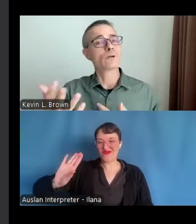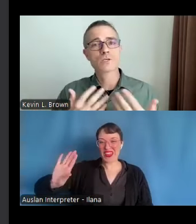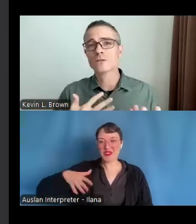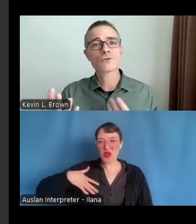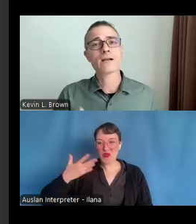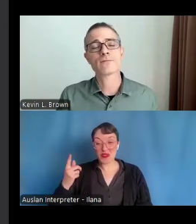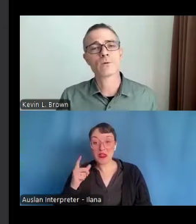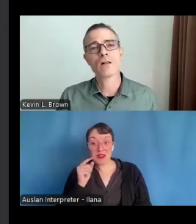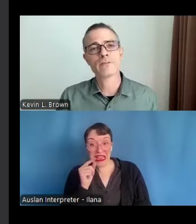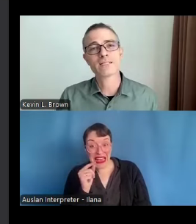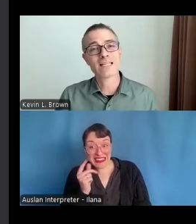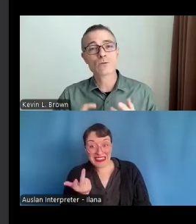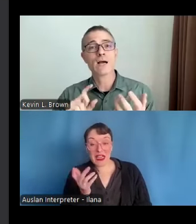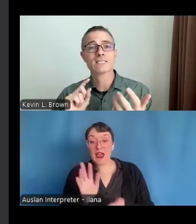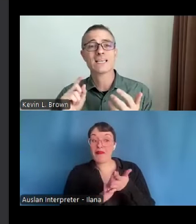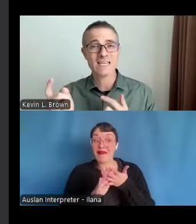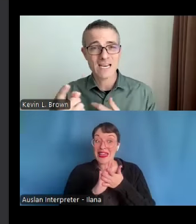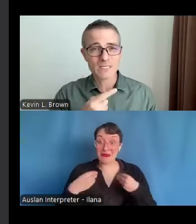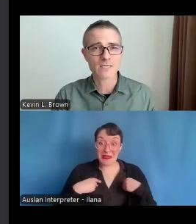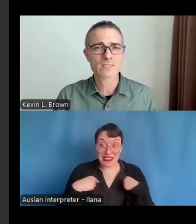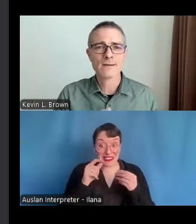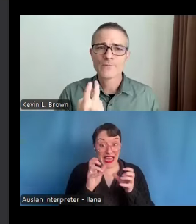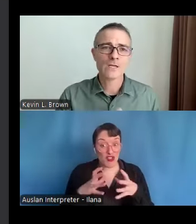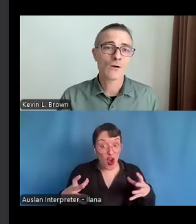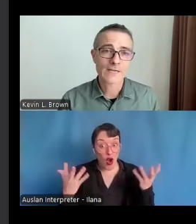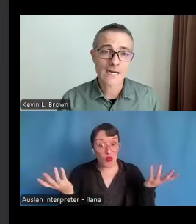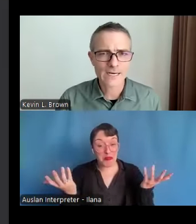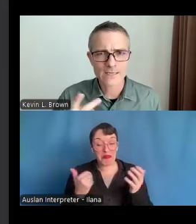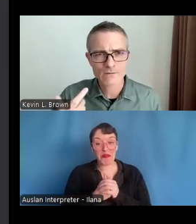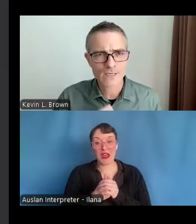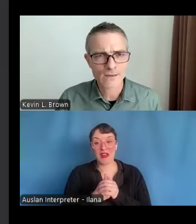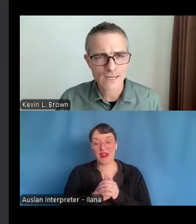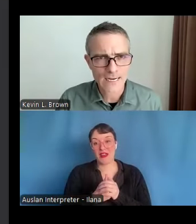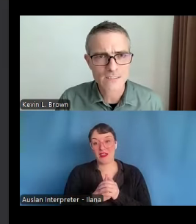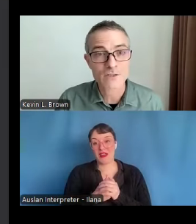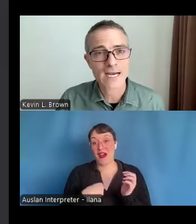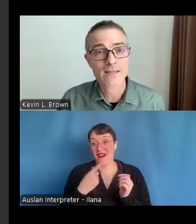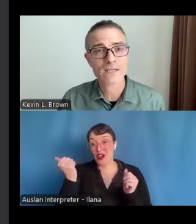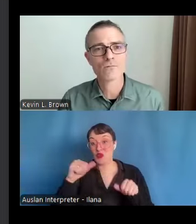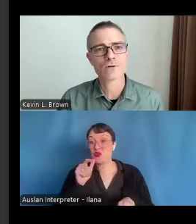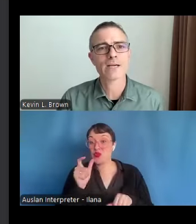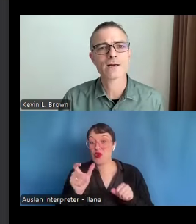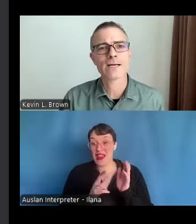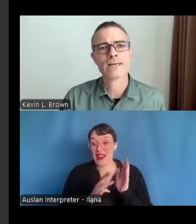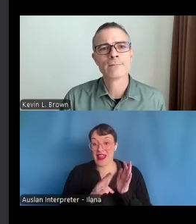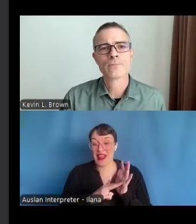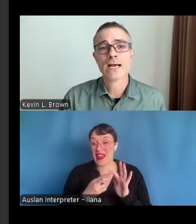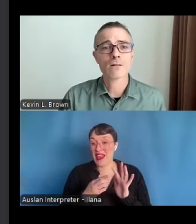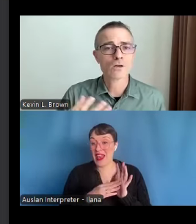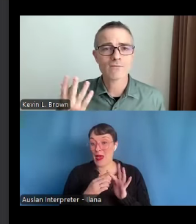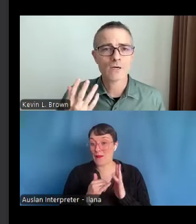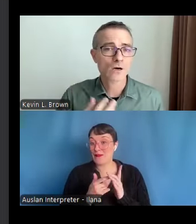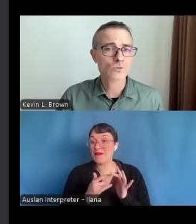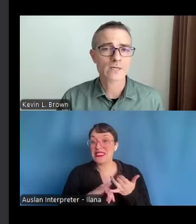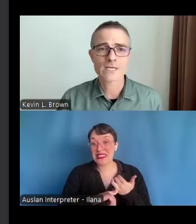There are certainly trade-offs with all of this, and that's why I say it's a nemesis. Carrie and I had asked in the chat, thank you for Carrie. Yeah, a